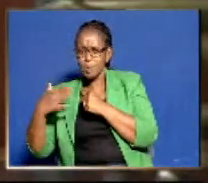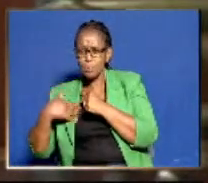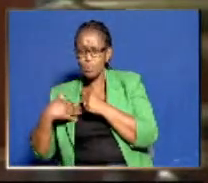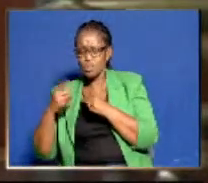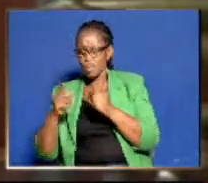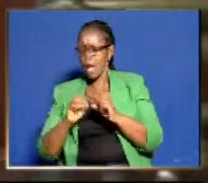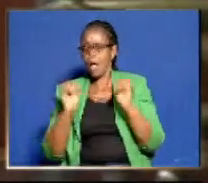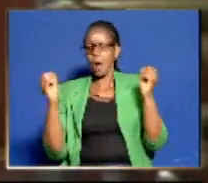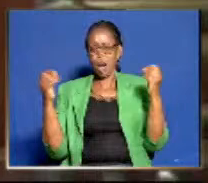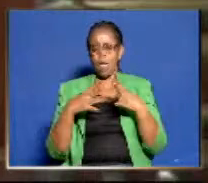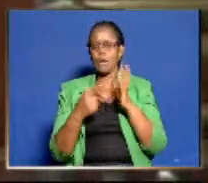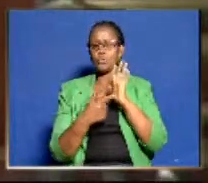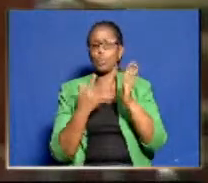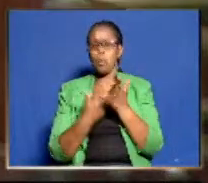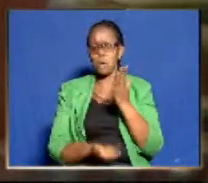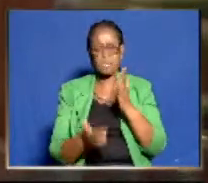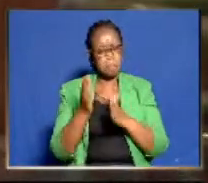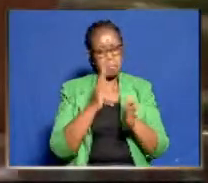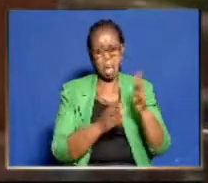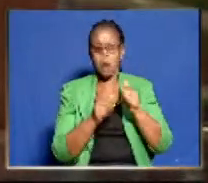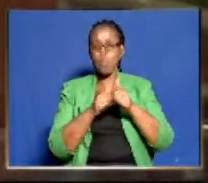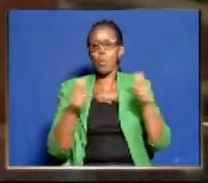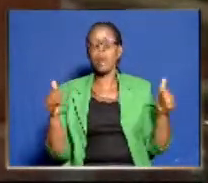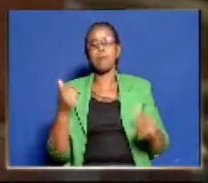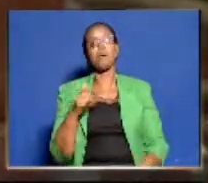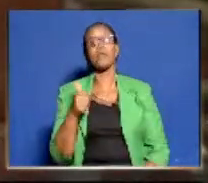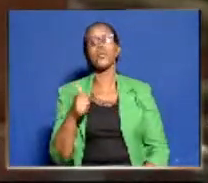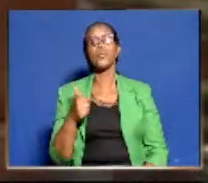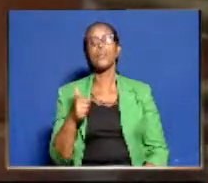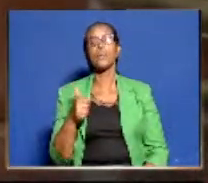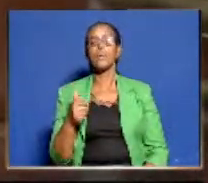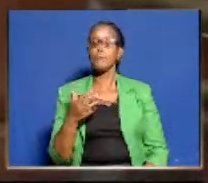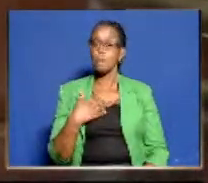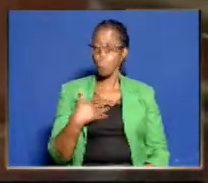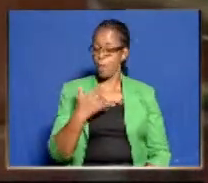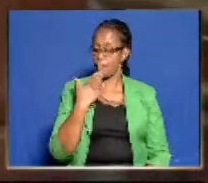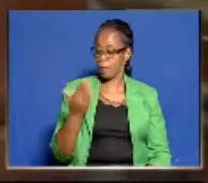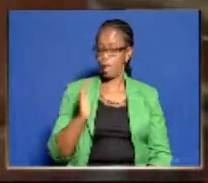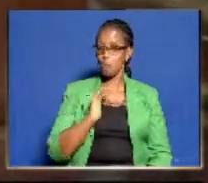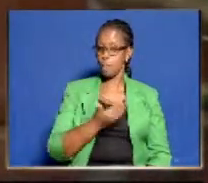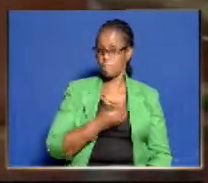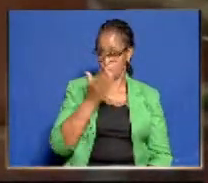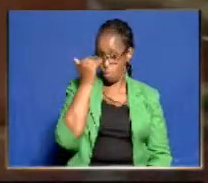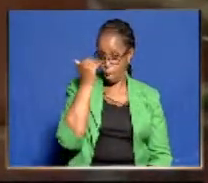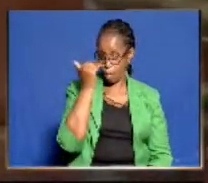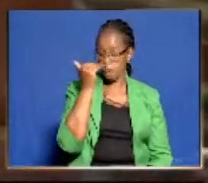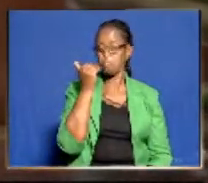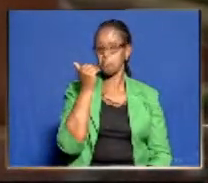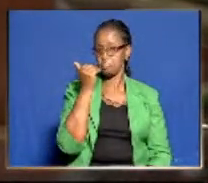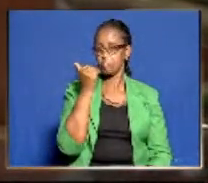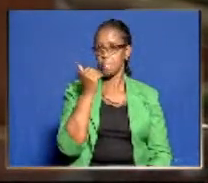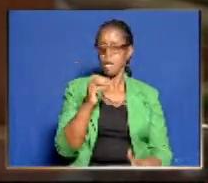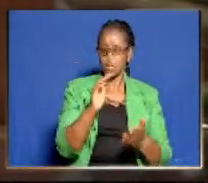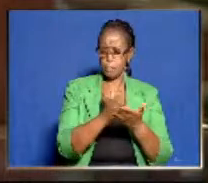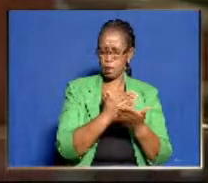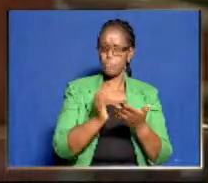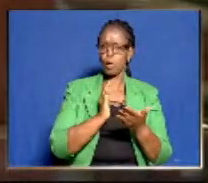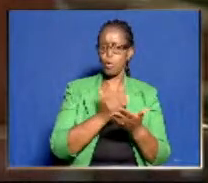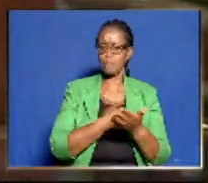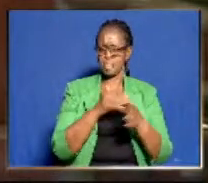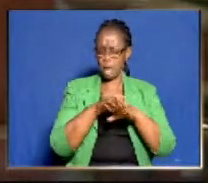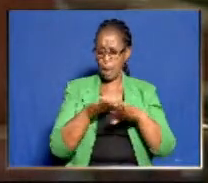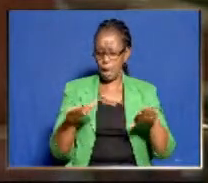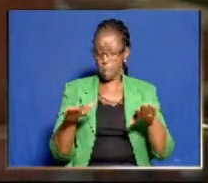shows that planning has not been done very well. I thank the committee again because the committee, Departmental Committee on Lands made